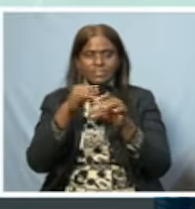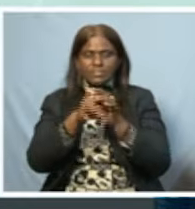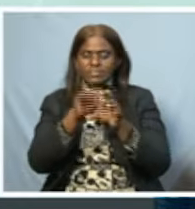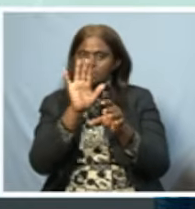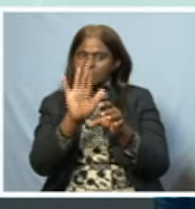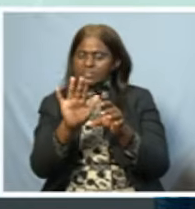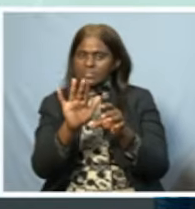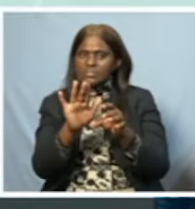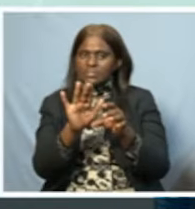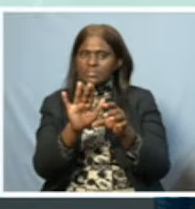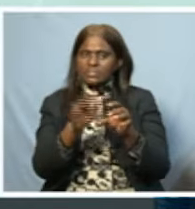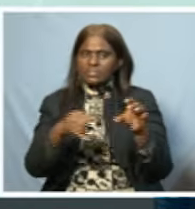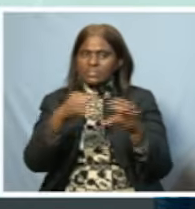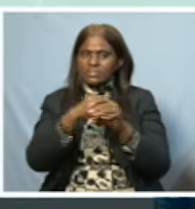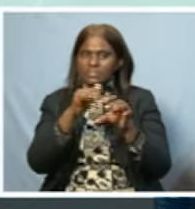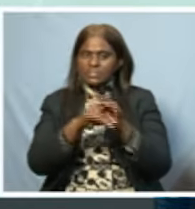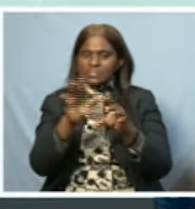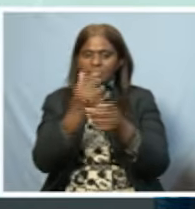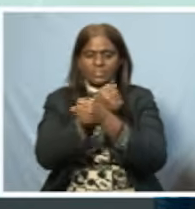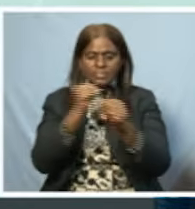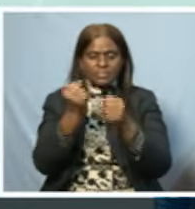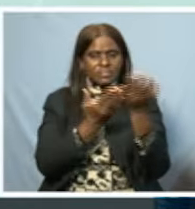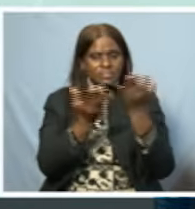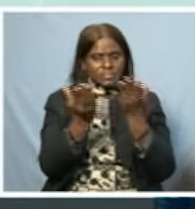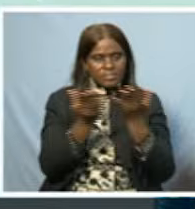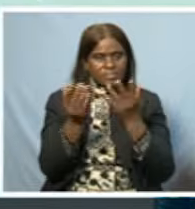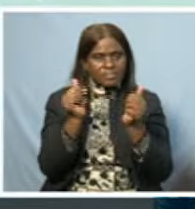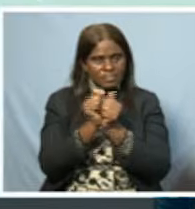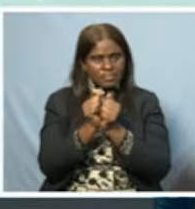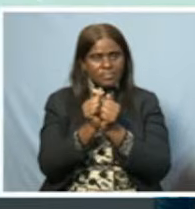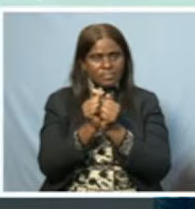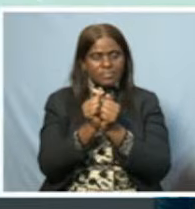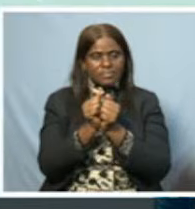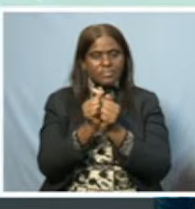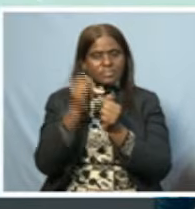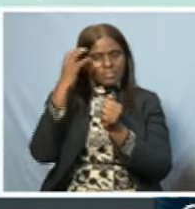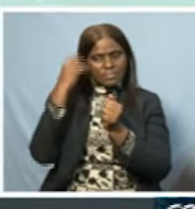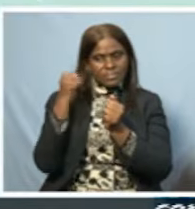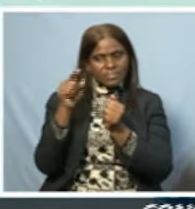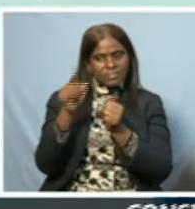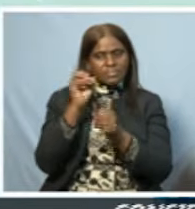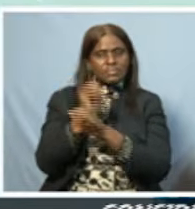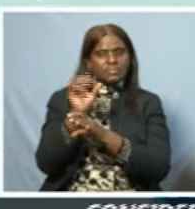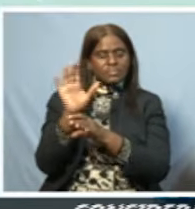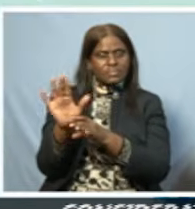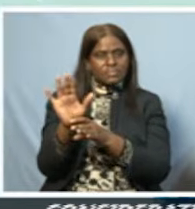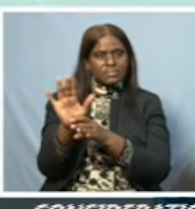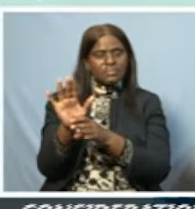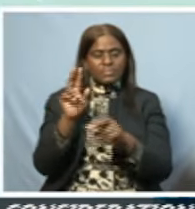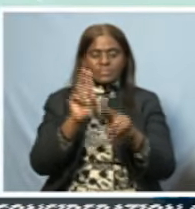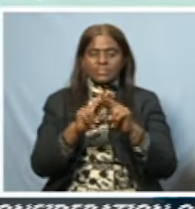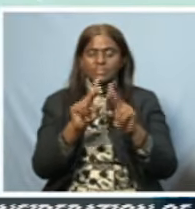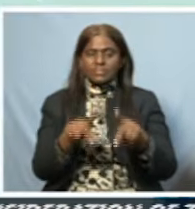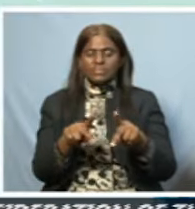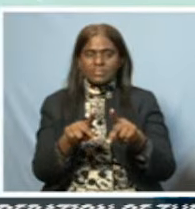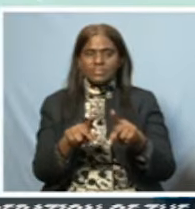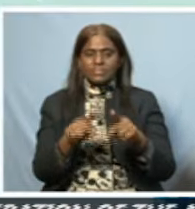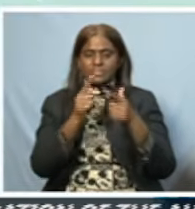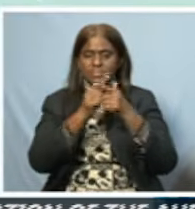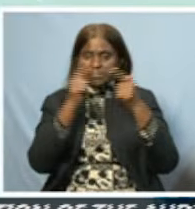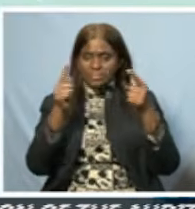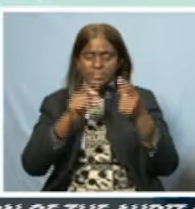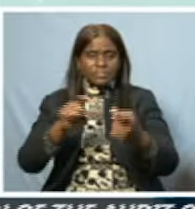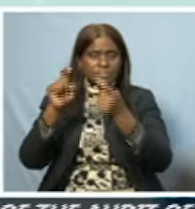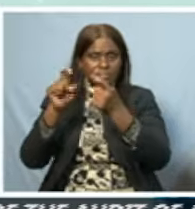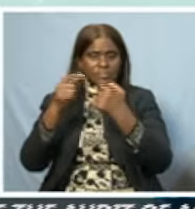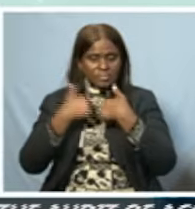including rescue services with the officers available. The Chair, the biggest